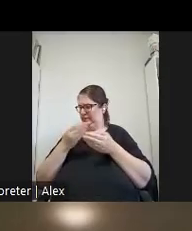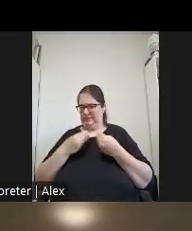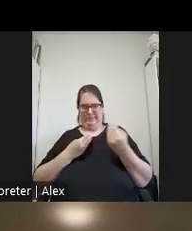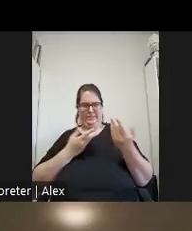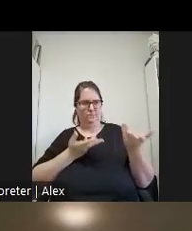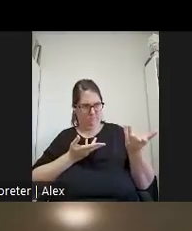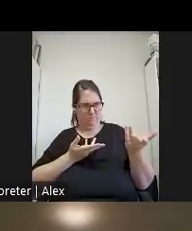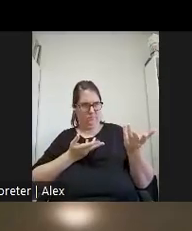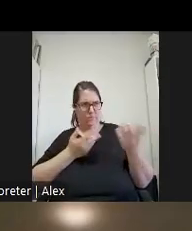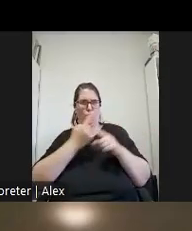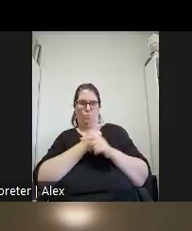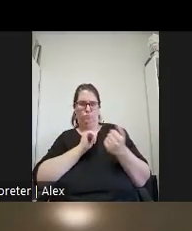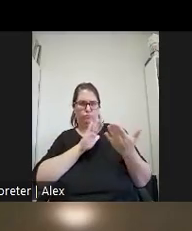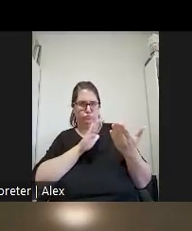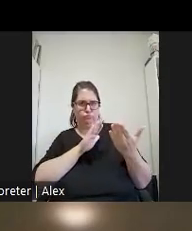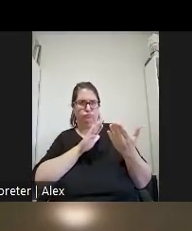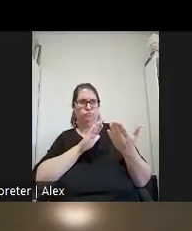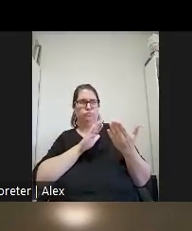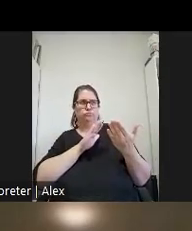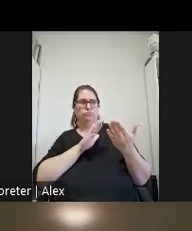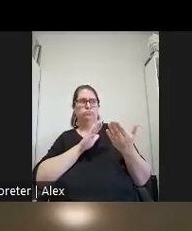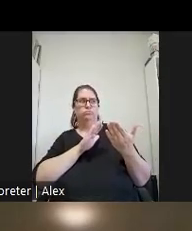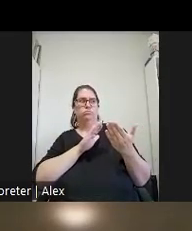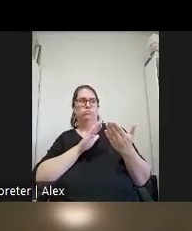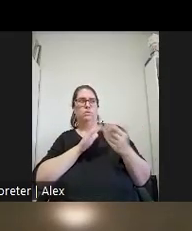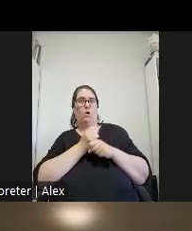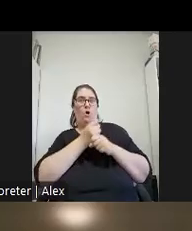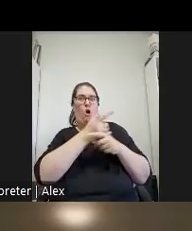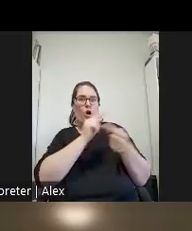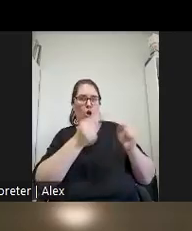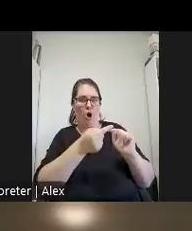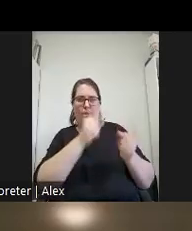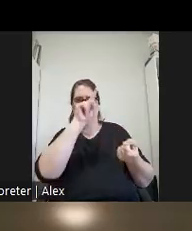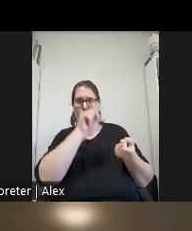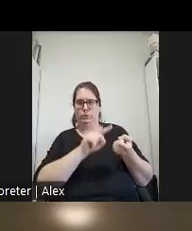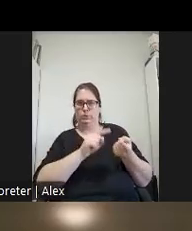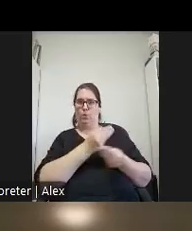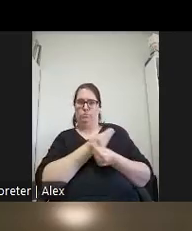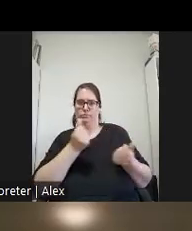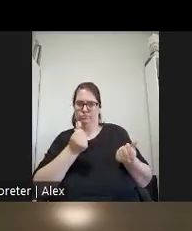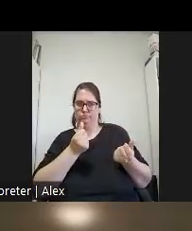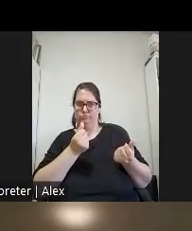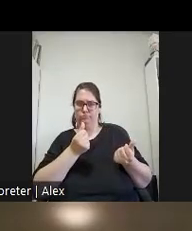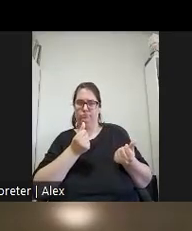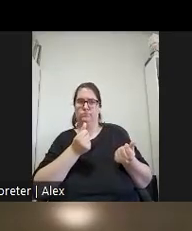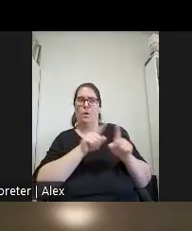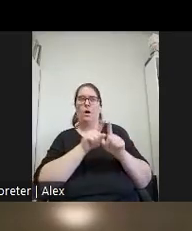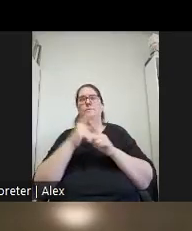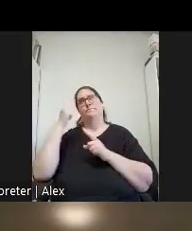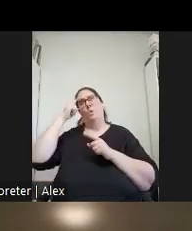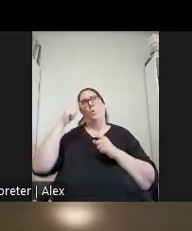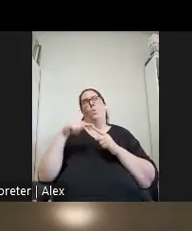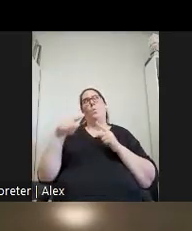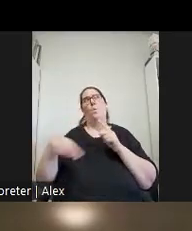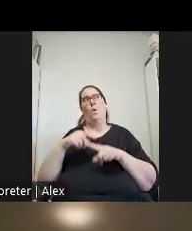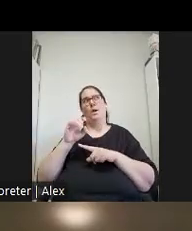that mitigate against causing further harm. And also think about when should a tool be used and